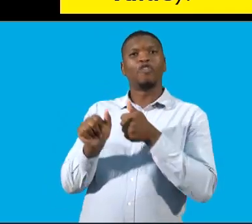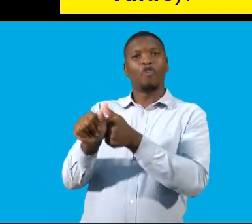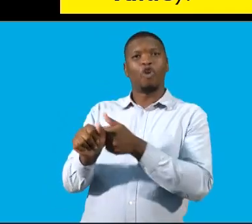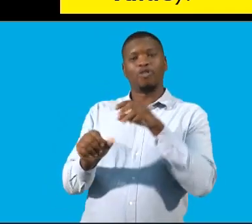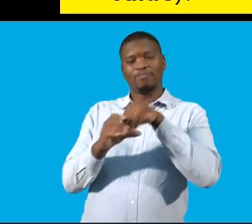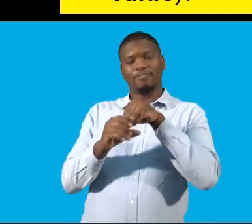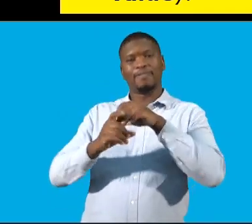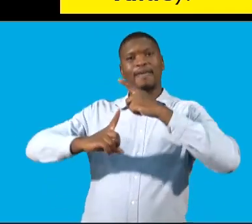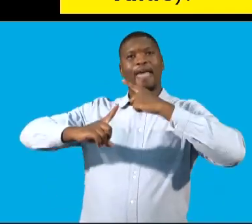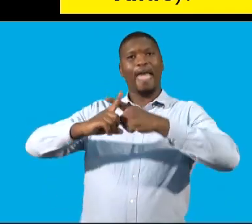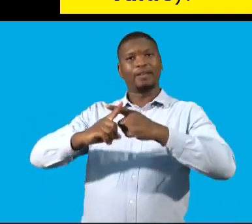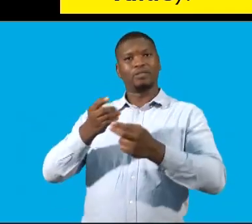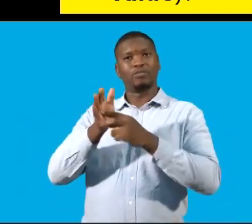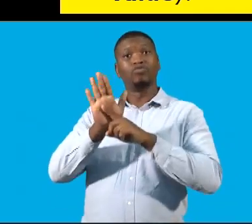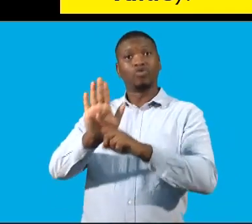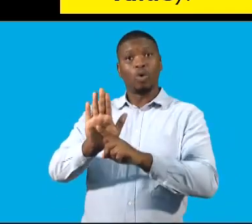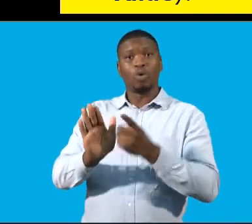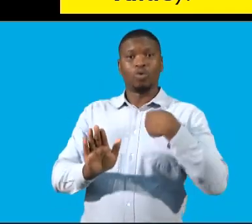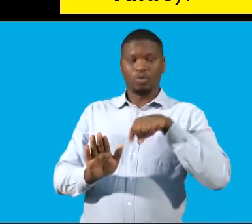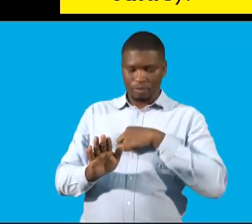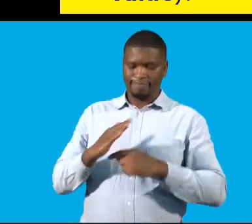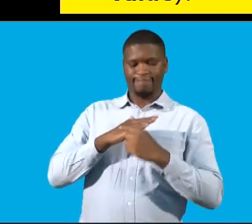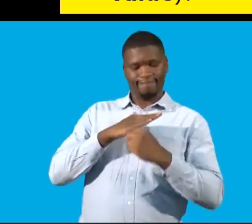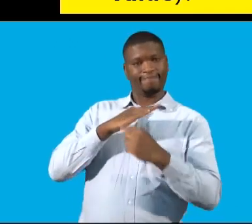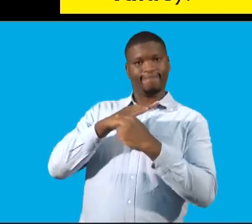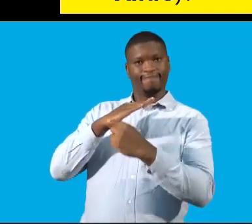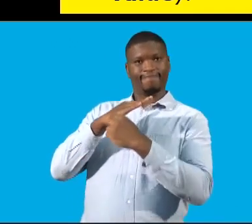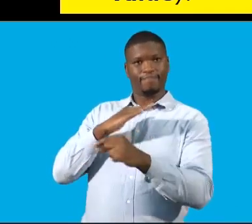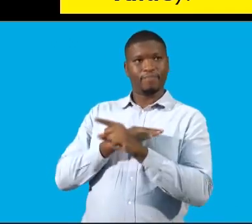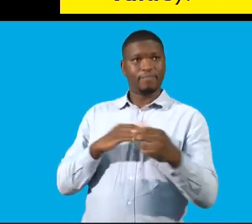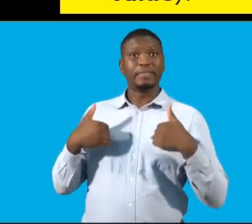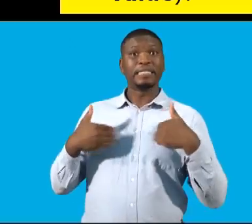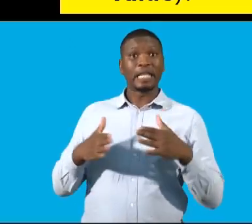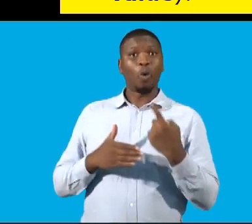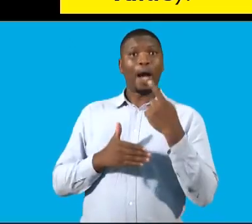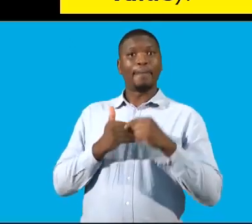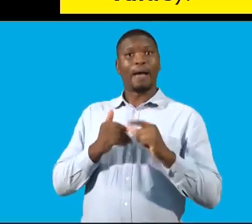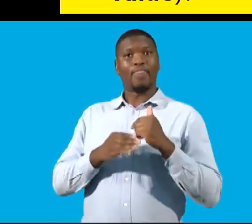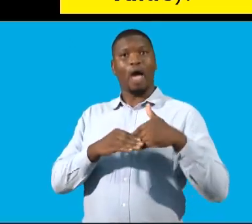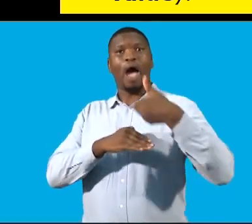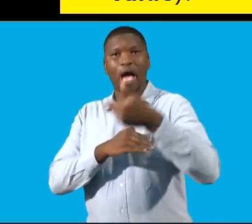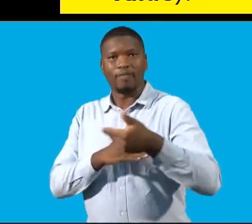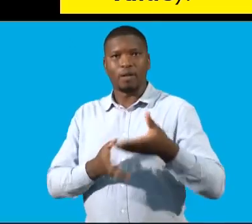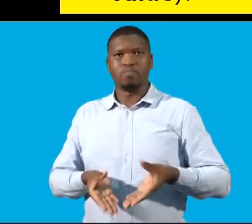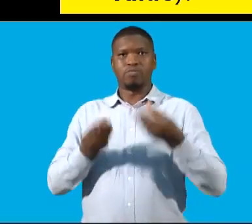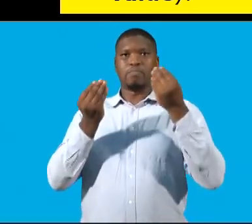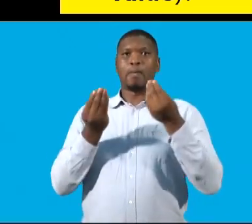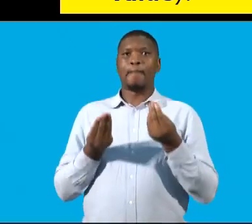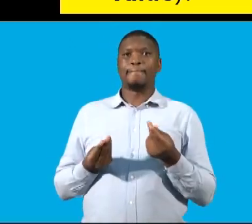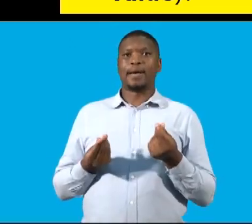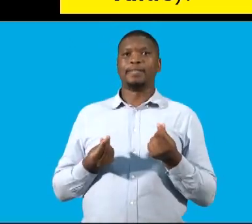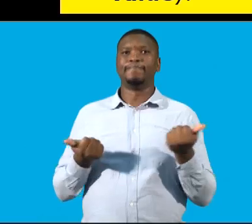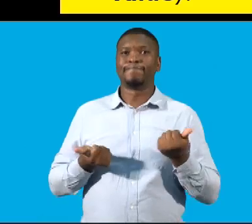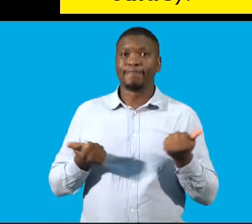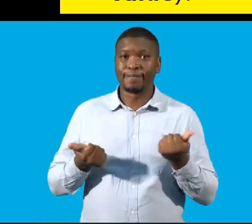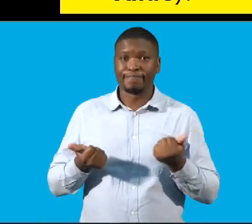that have X, which represents our installments. So the installments start a month after he has received the